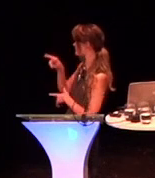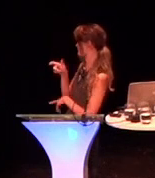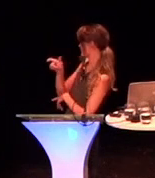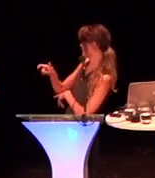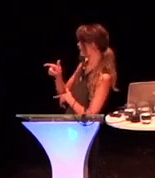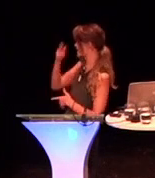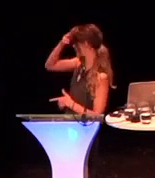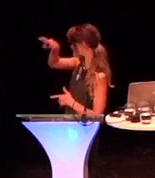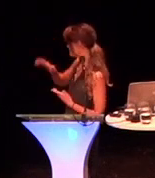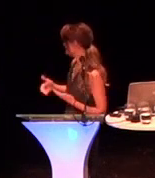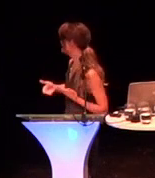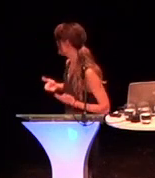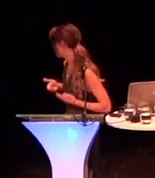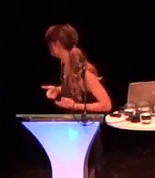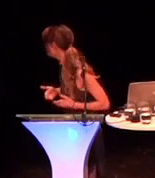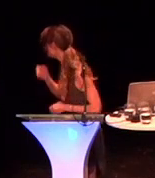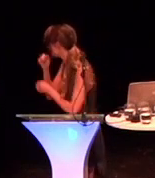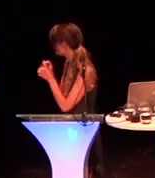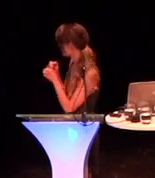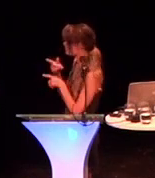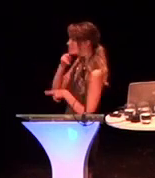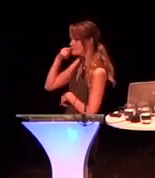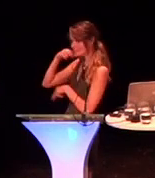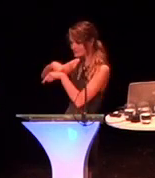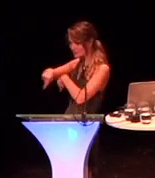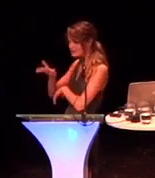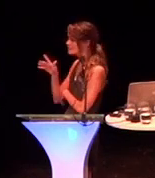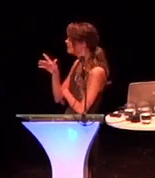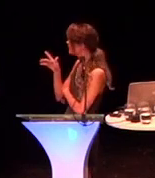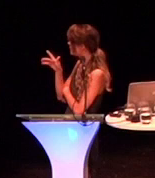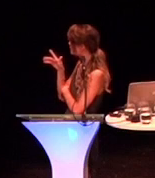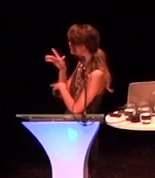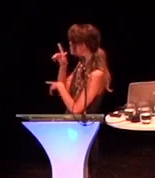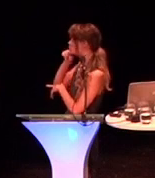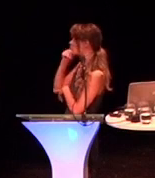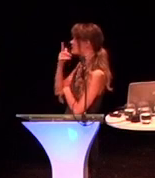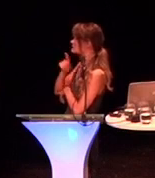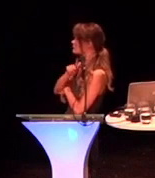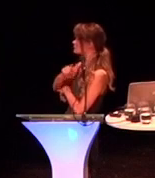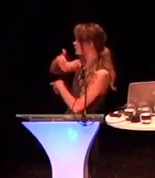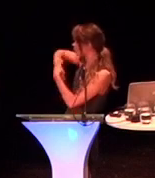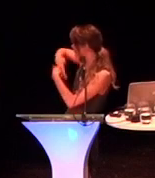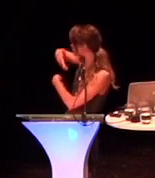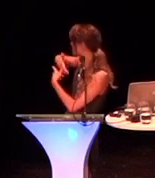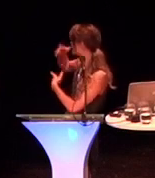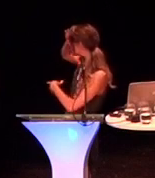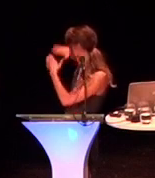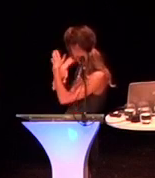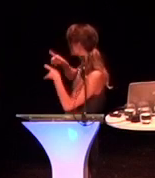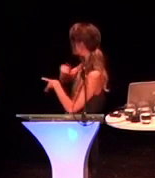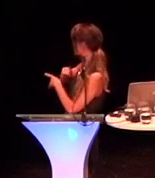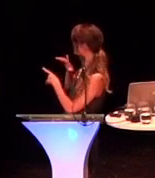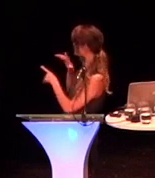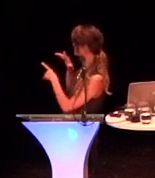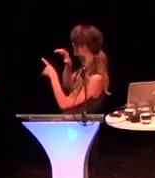to guess, I'm going to say a name, Jenny at Graham, she was a deaf director. Do you think it's because of her experience and